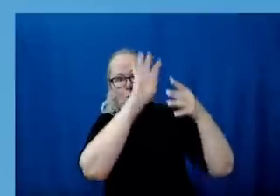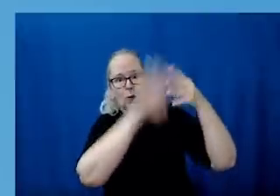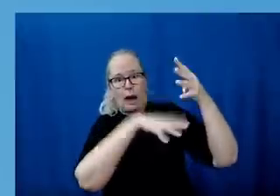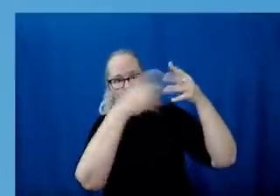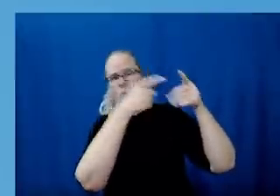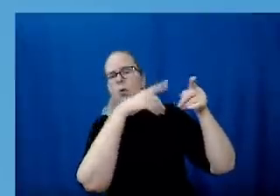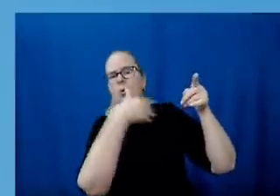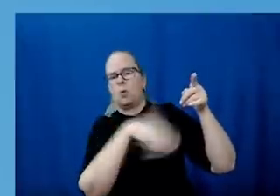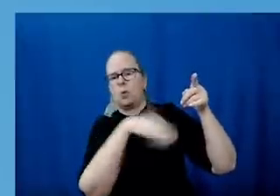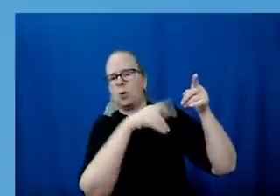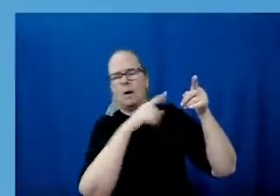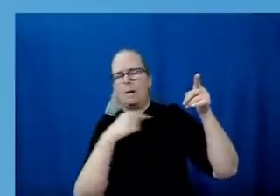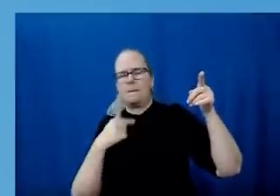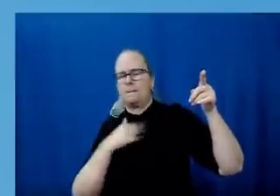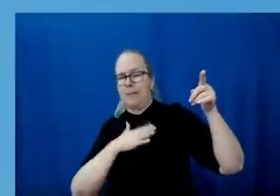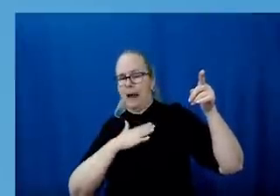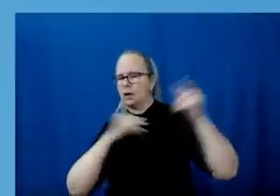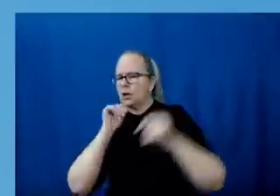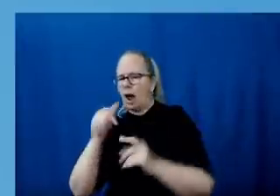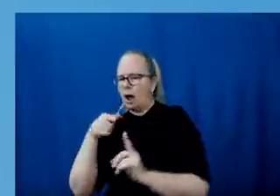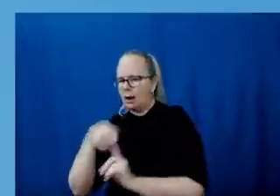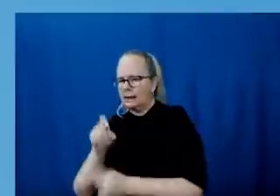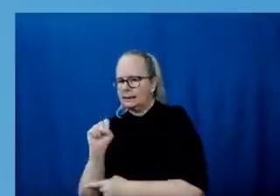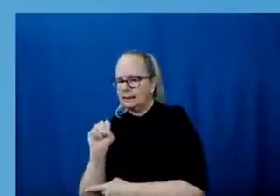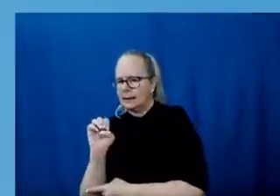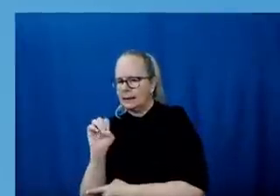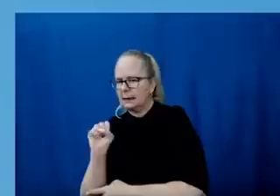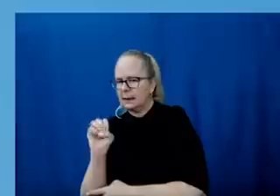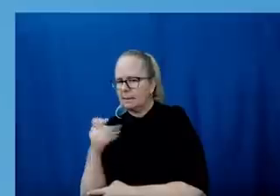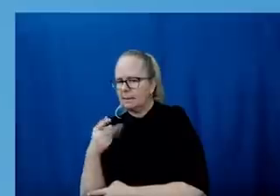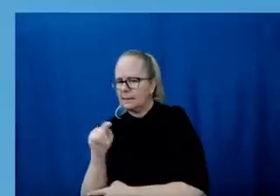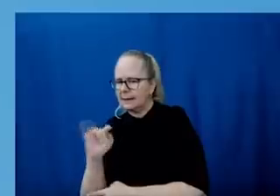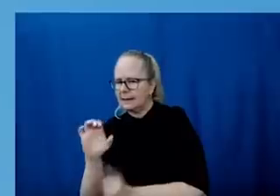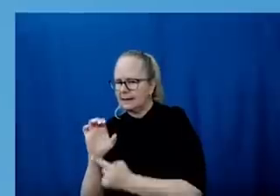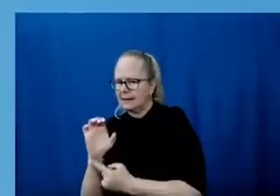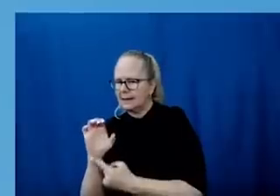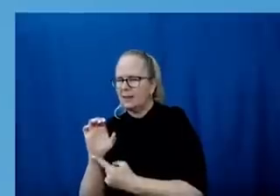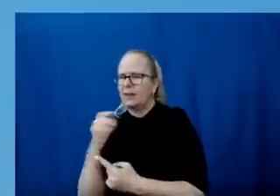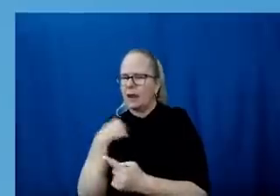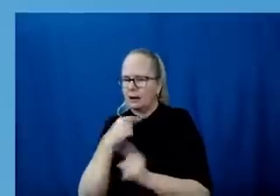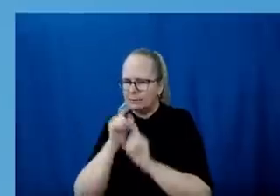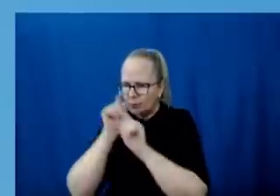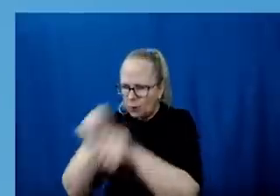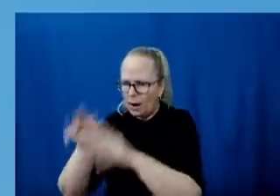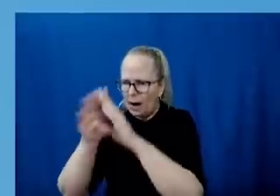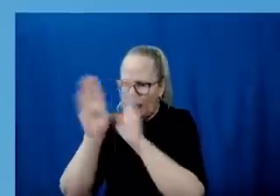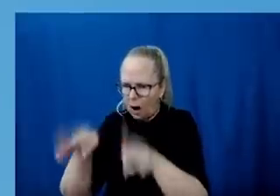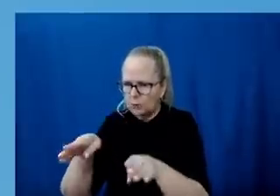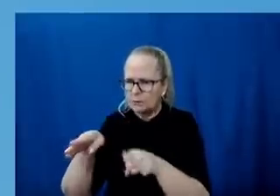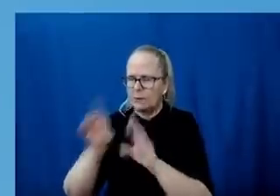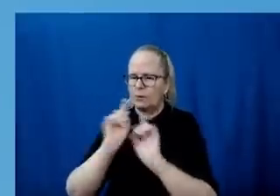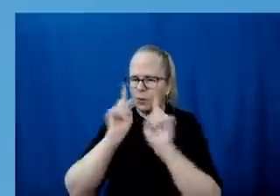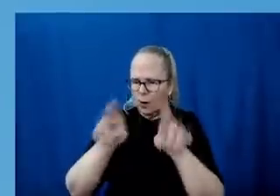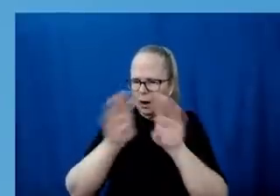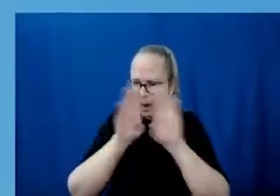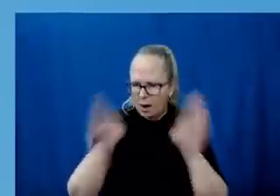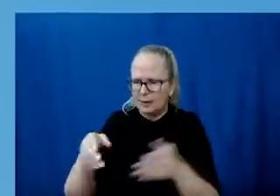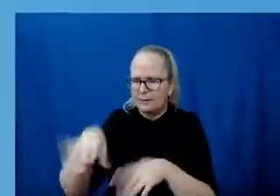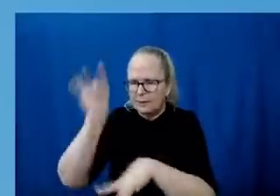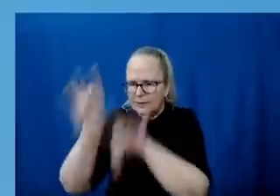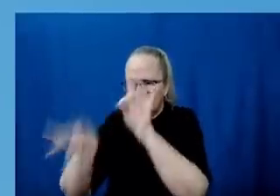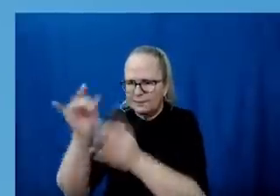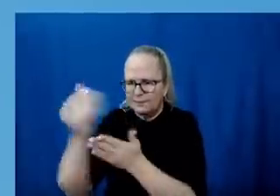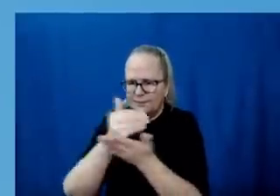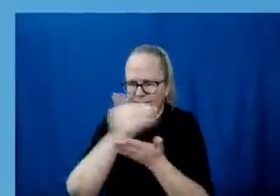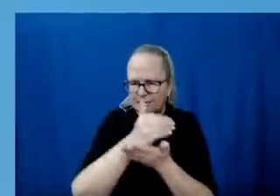would cover septic systems. For there, you would have to go to the individual households to collect